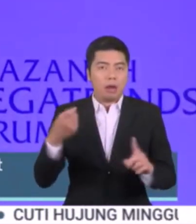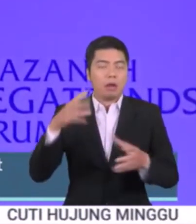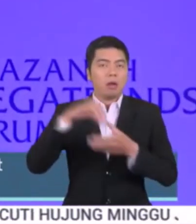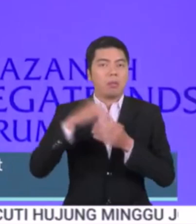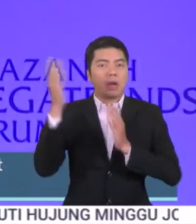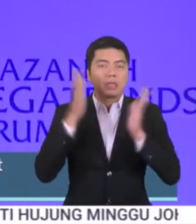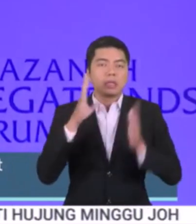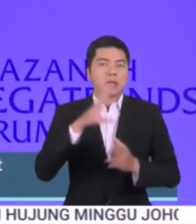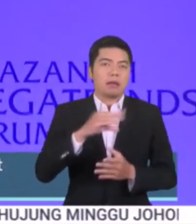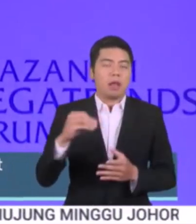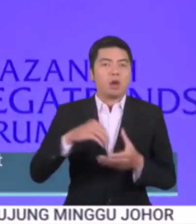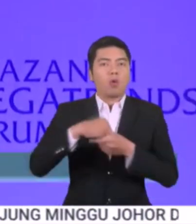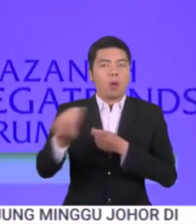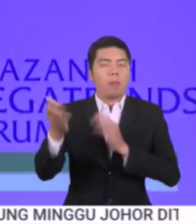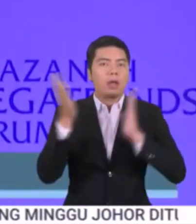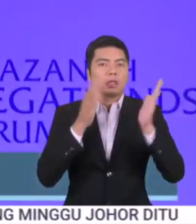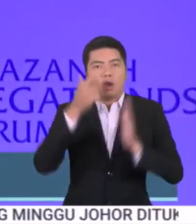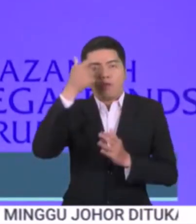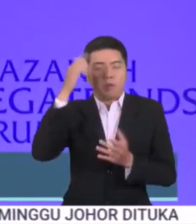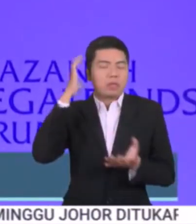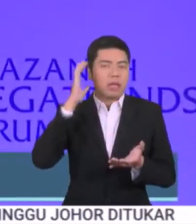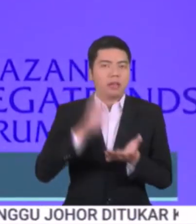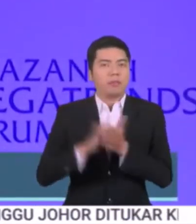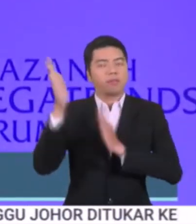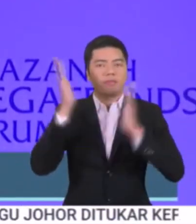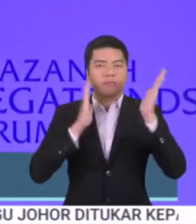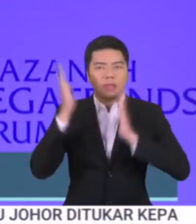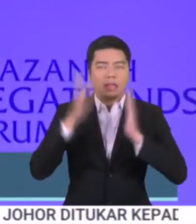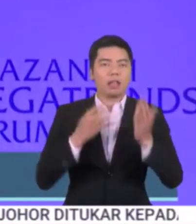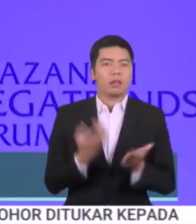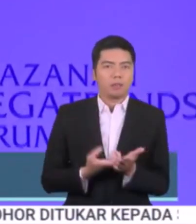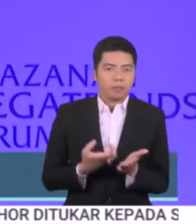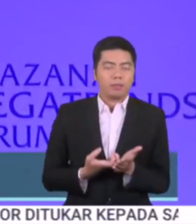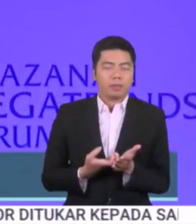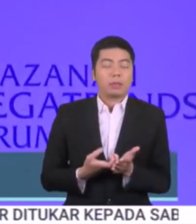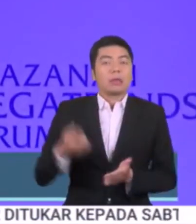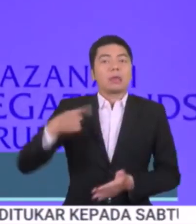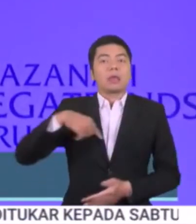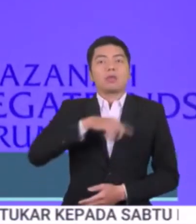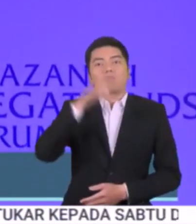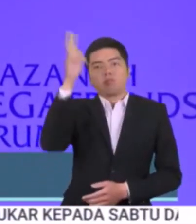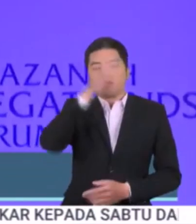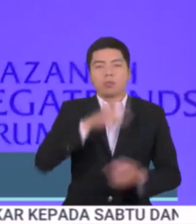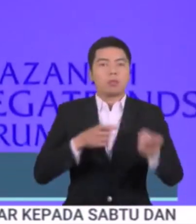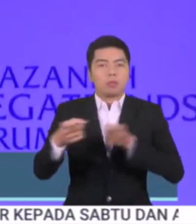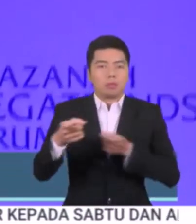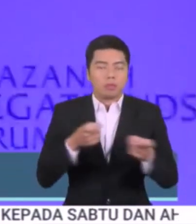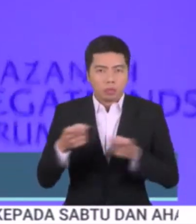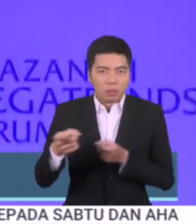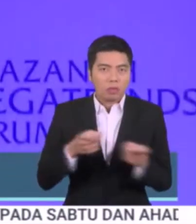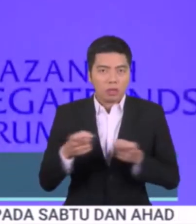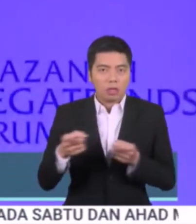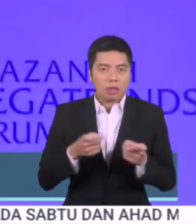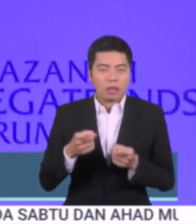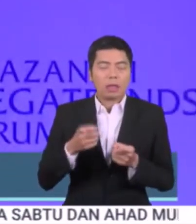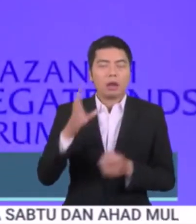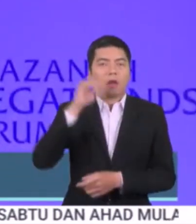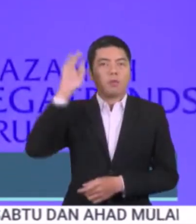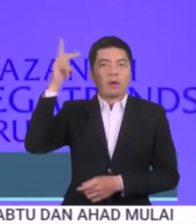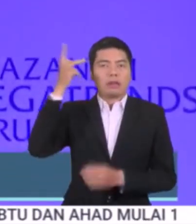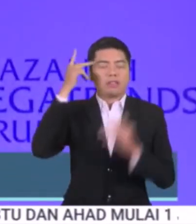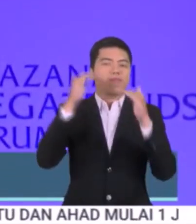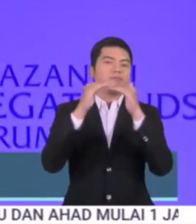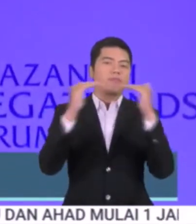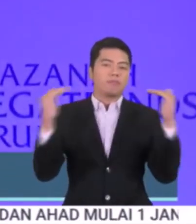faith, trust, and confidence in the Malaysian economy, our governance, our rule of law, and our political